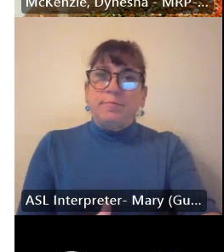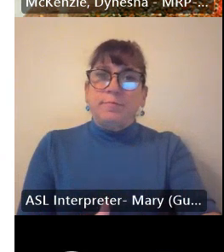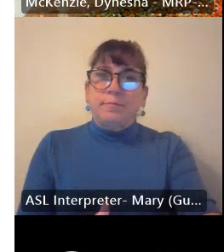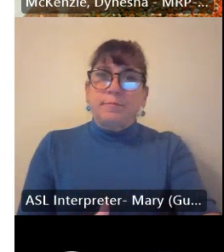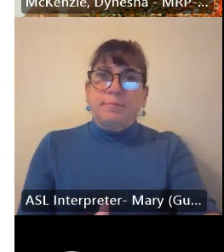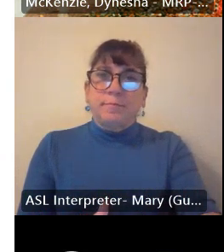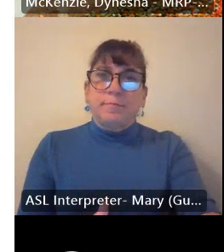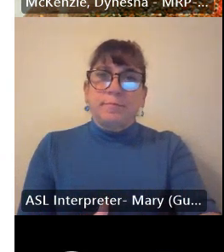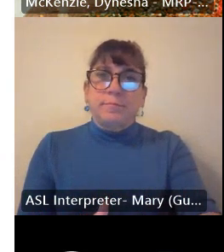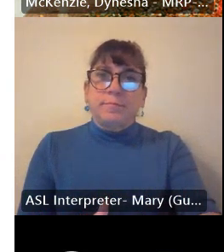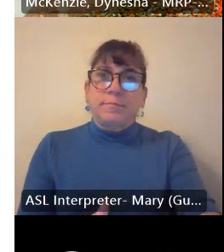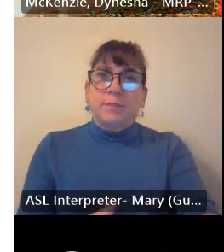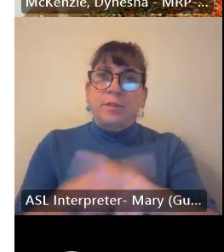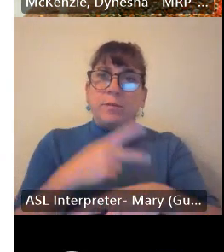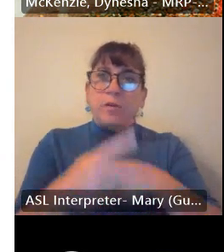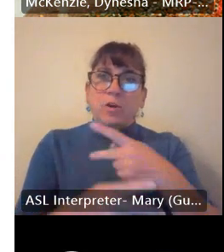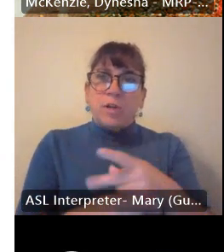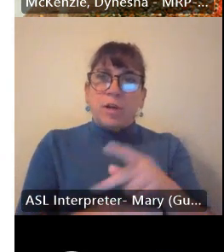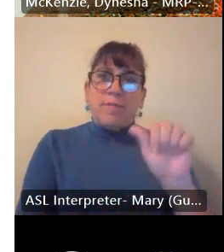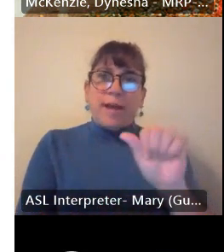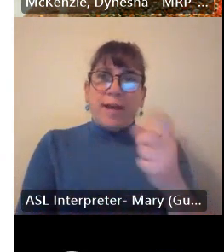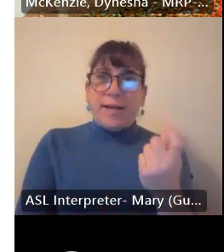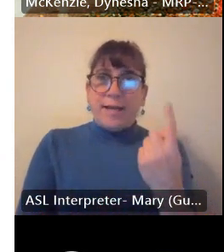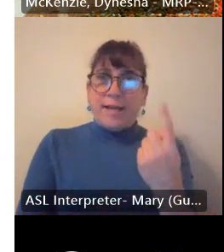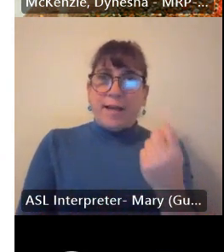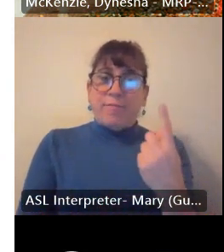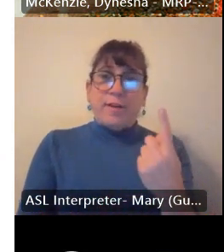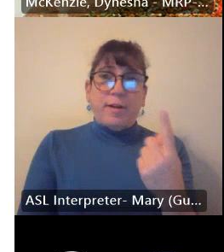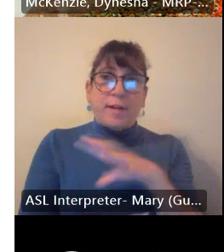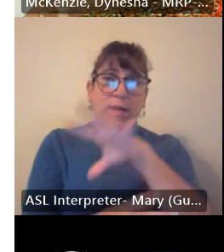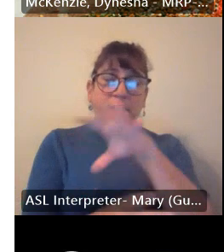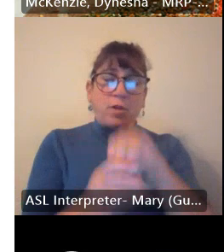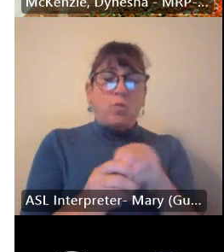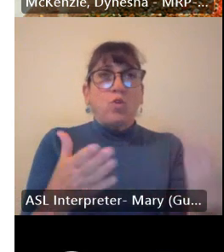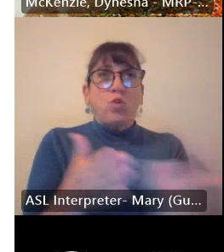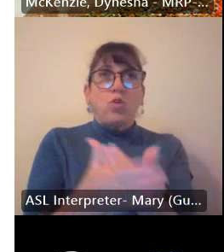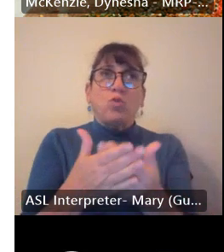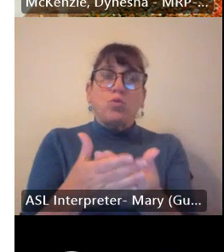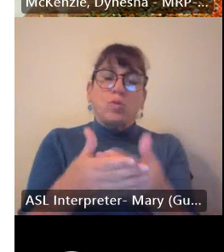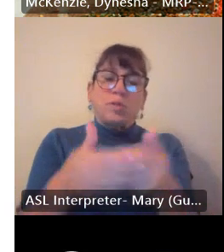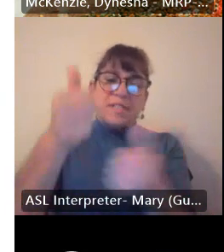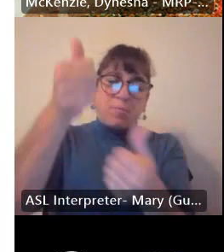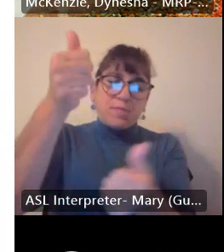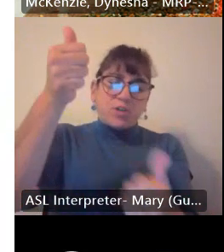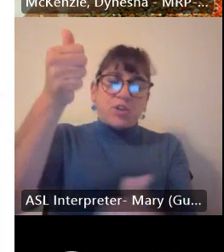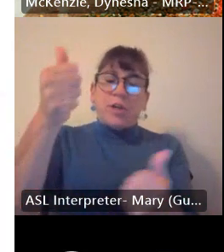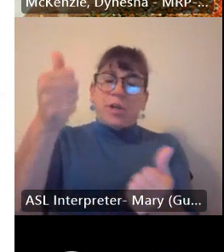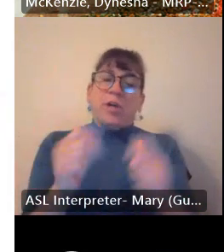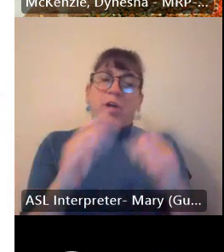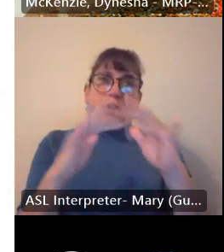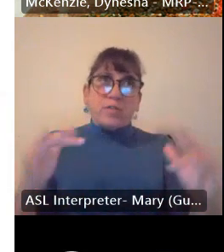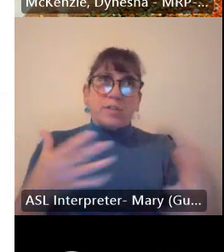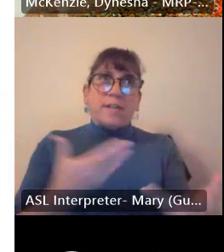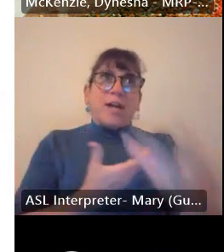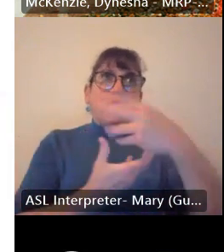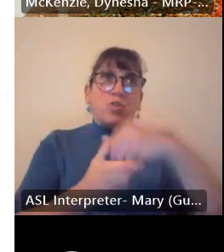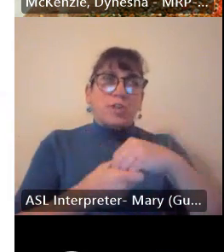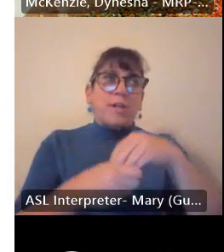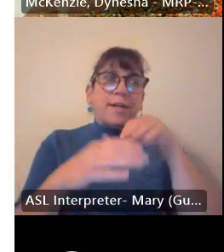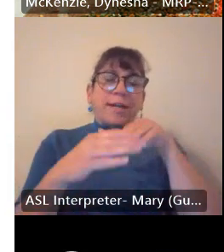versions of A-11 include new subsections on diversity, equity, inclusion, and accessibility, which is a